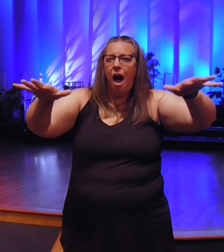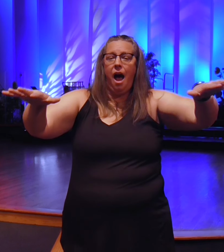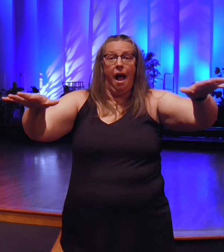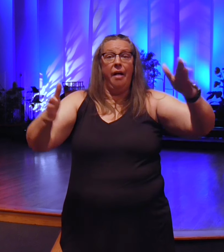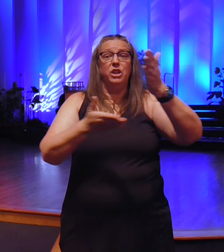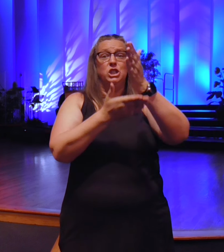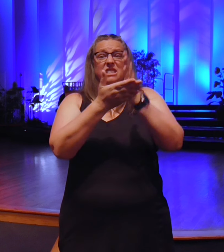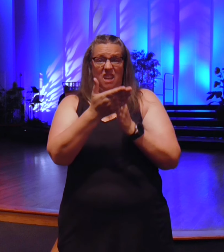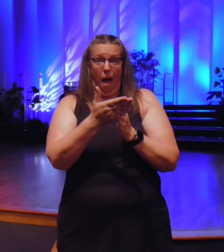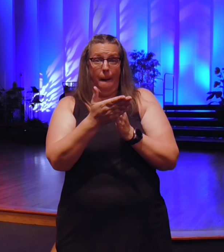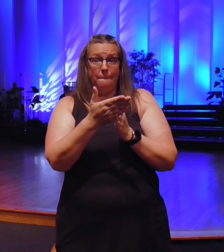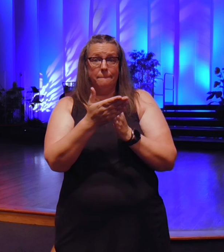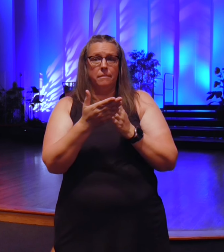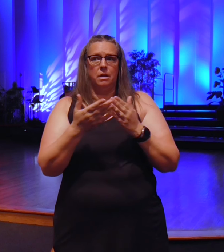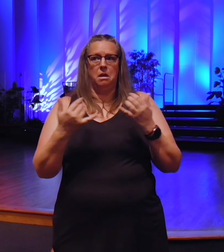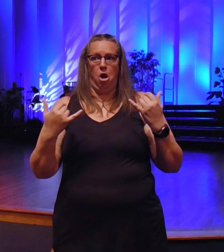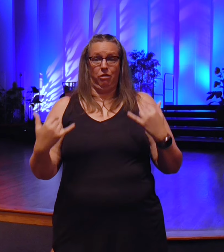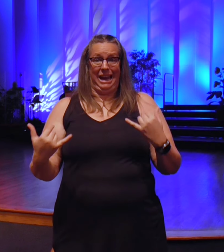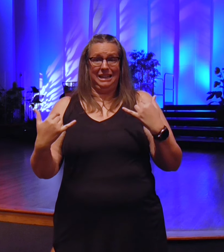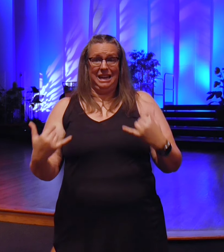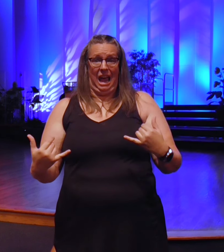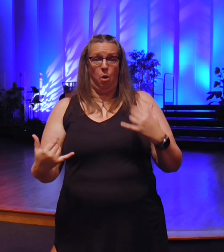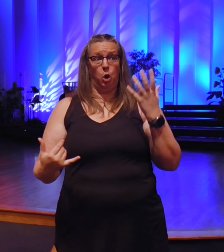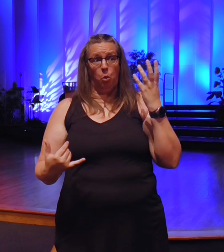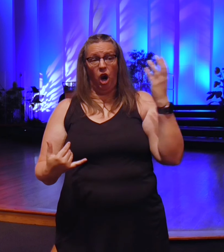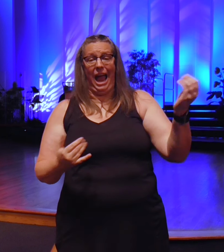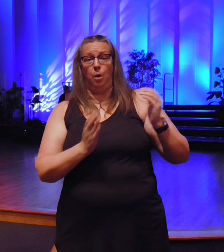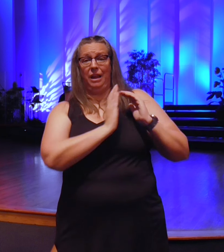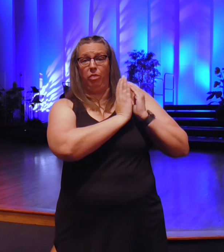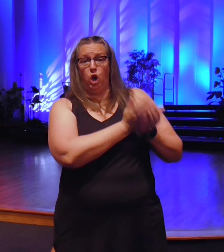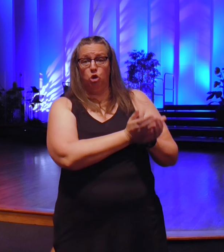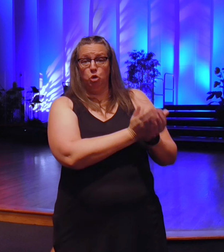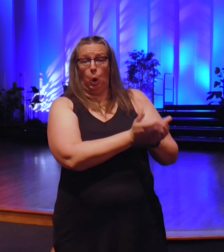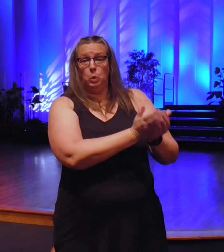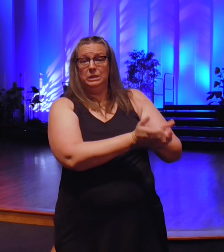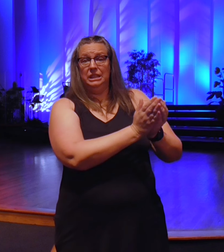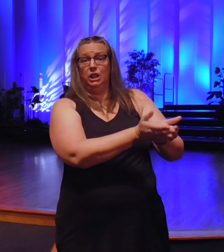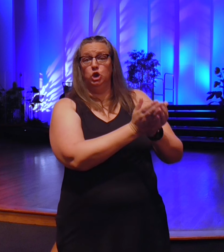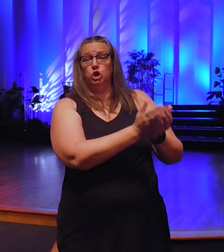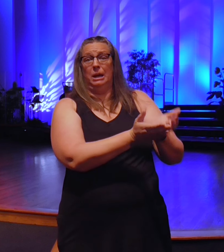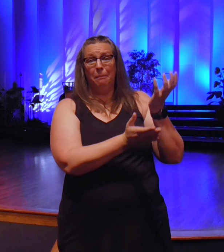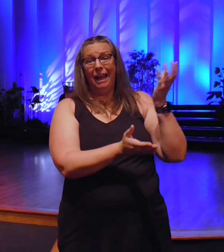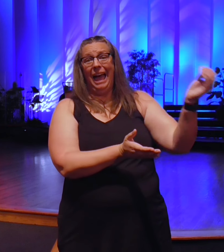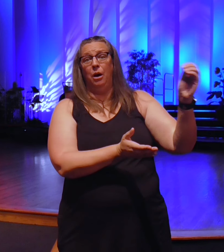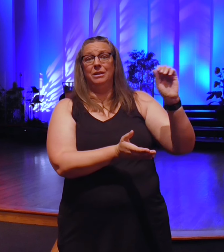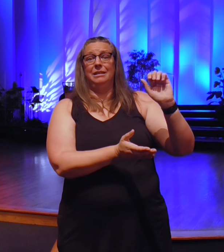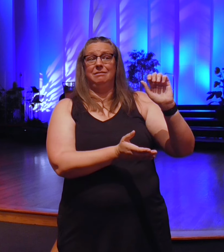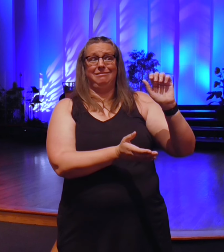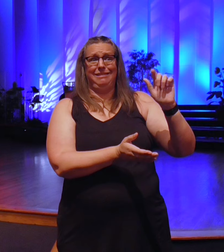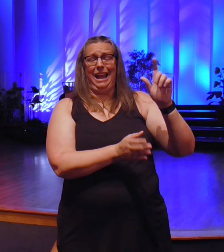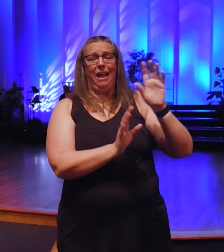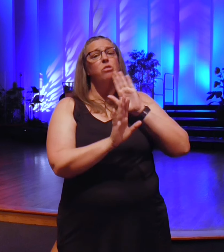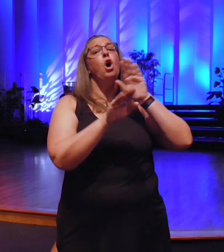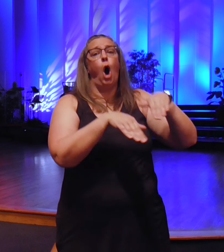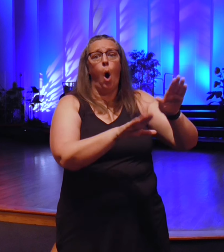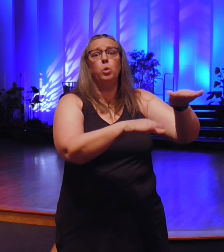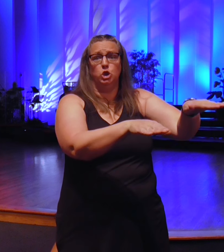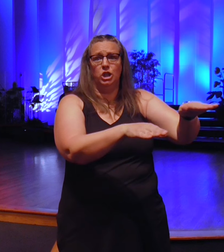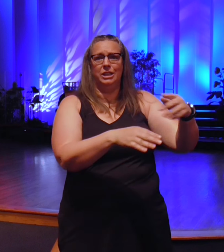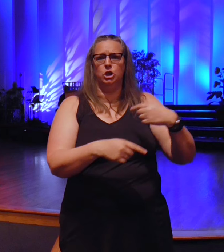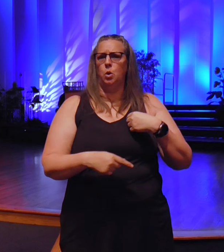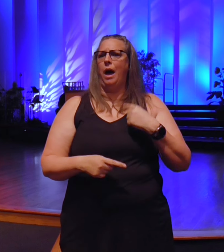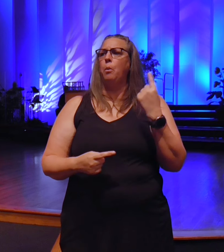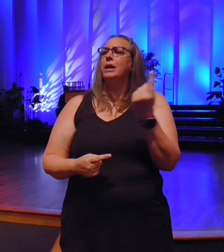now who are sitting on a cruise ship out in the middle of the Atlantic Ocean, and they're watching our service as well. And I'm going to do something that we